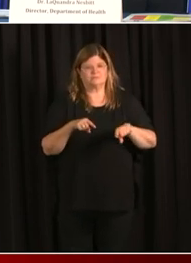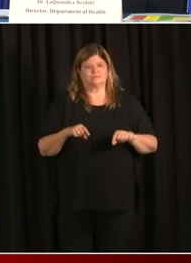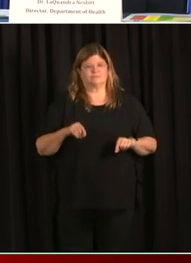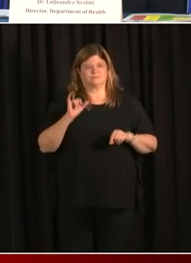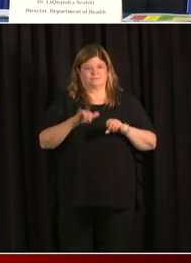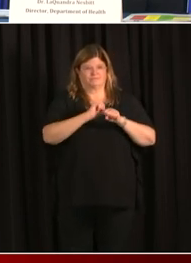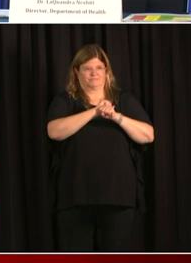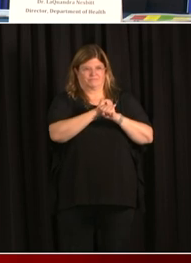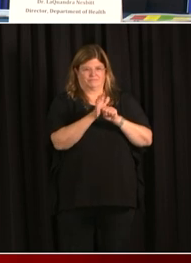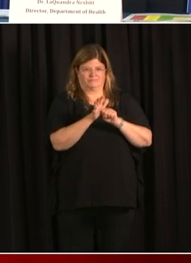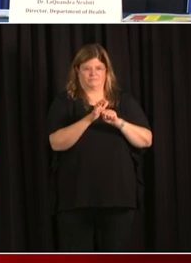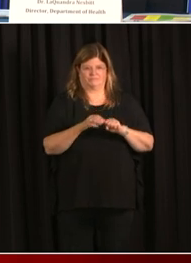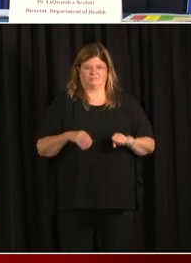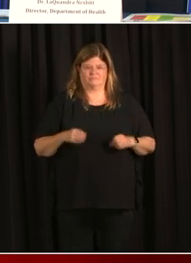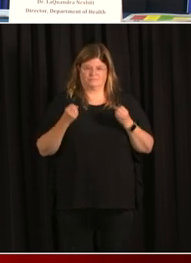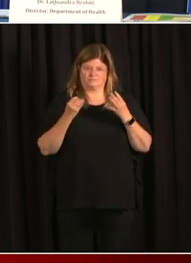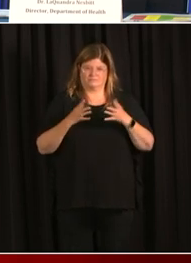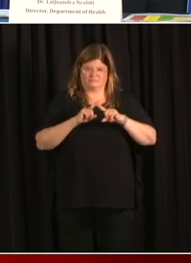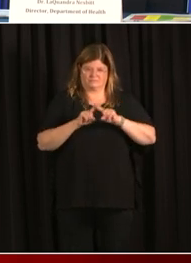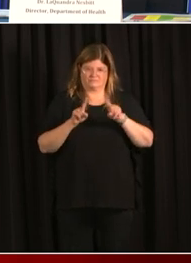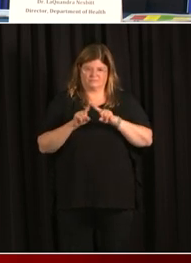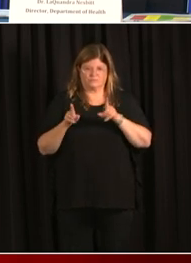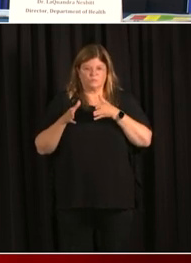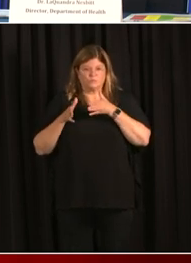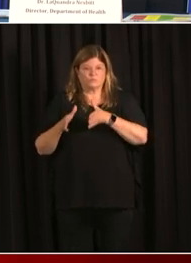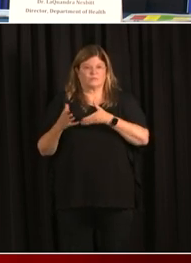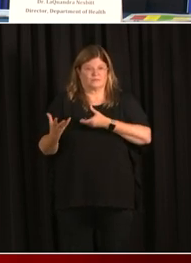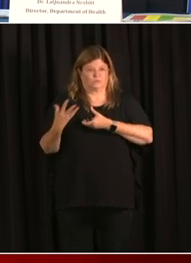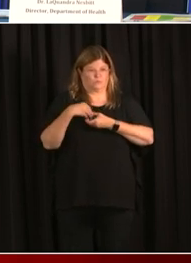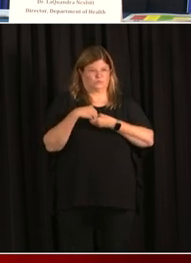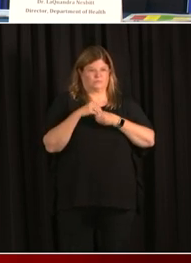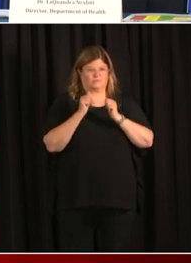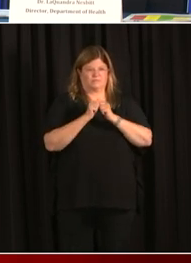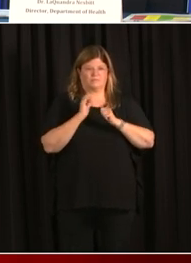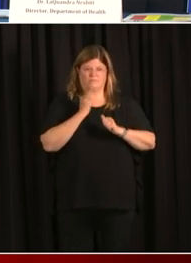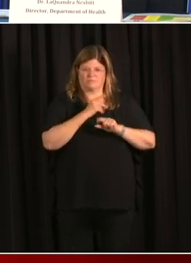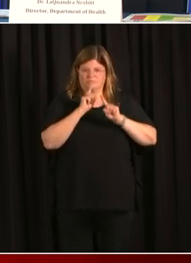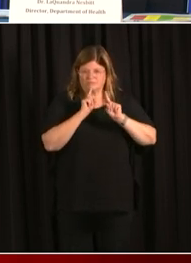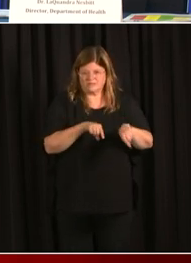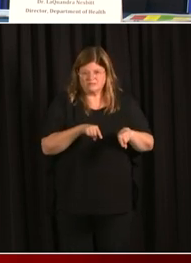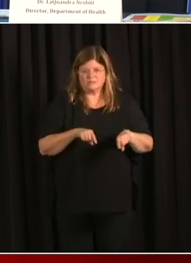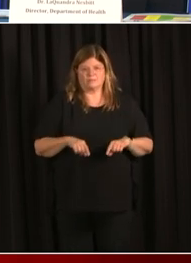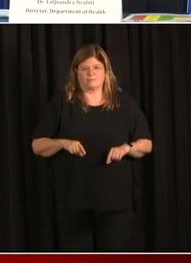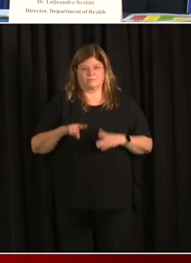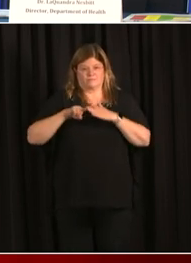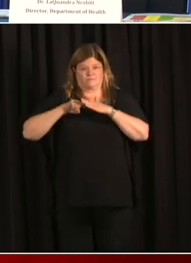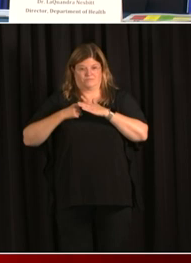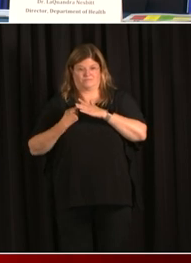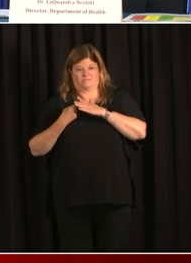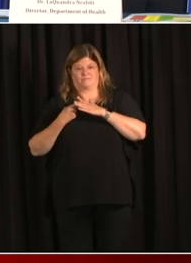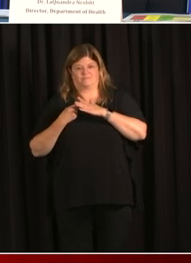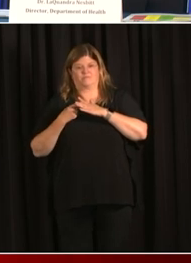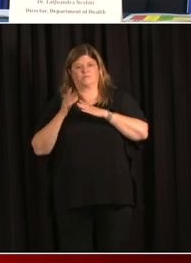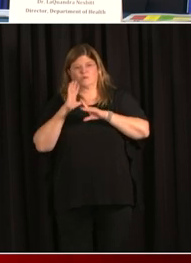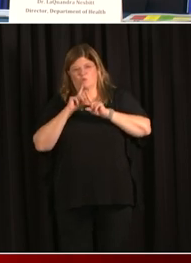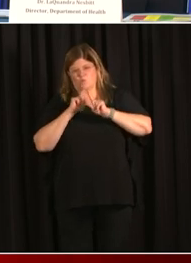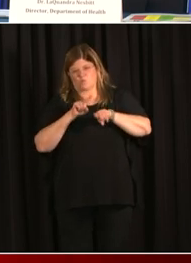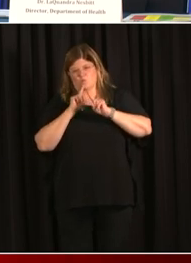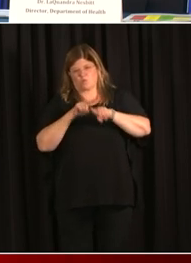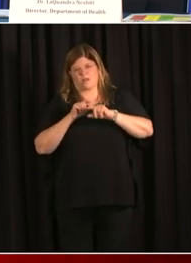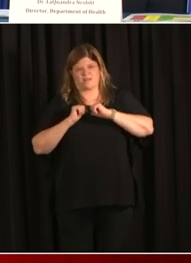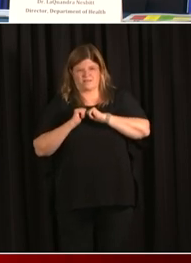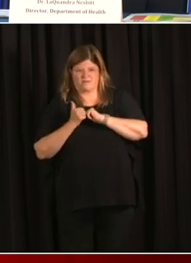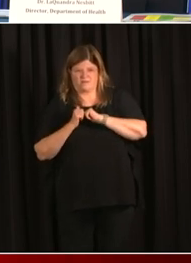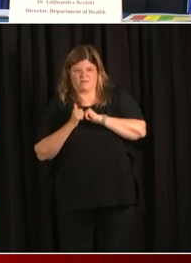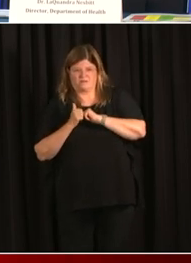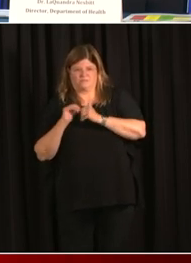are a number of ways that the community can be engaged in the response. Initially, we will be reporting on the way that the